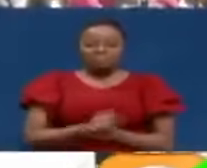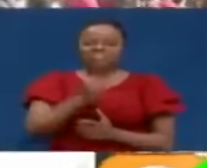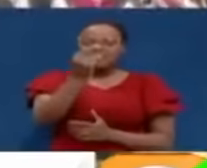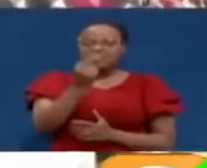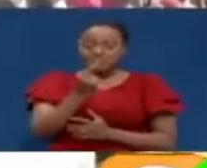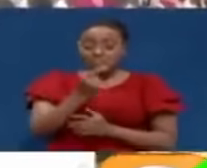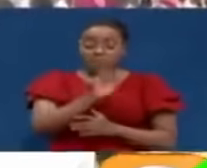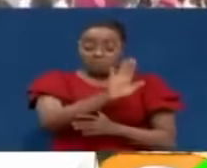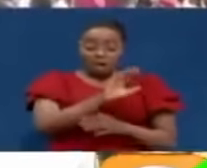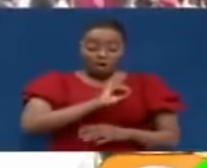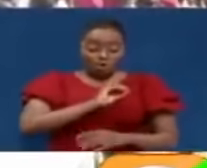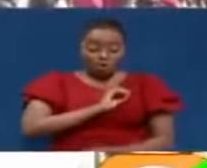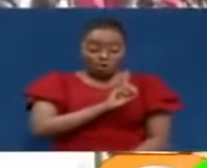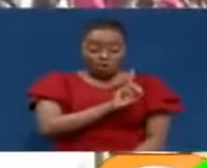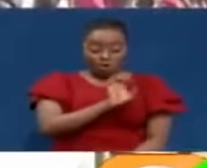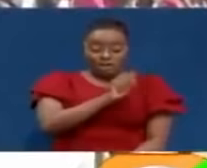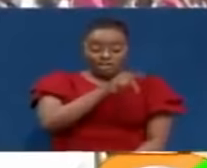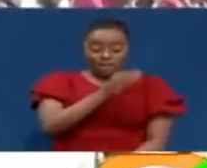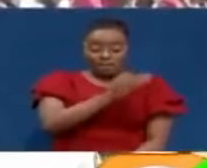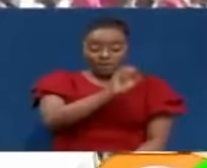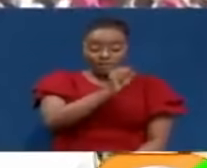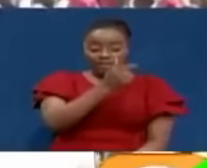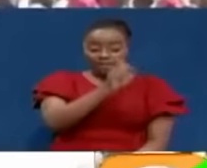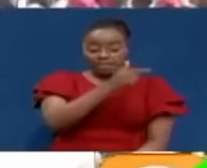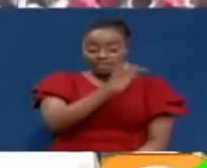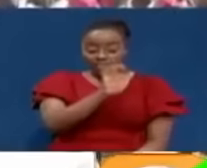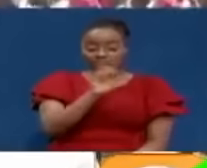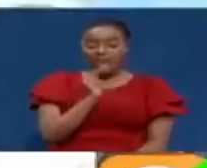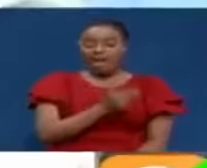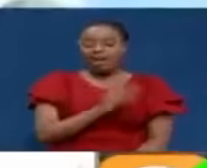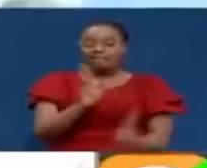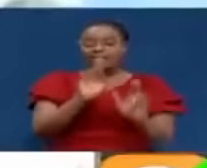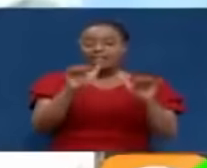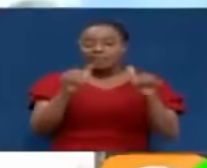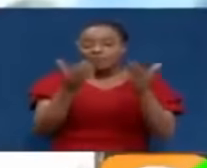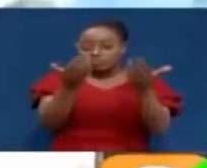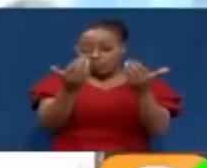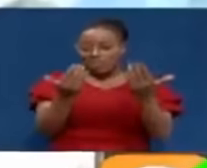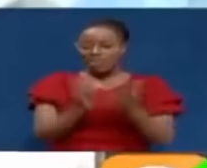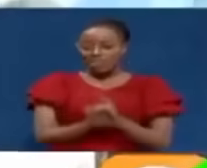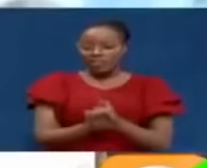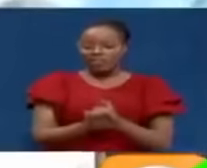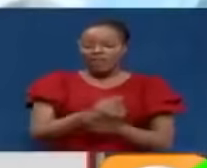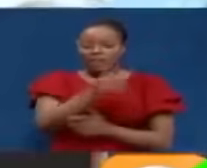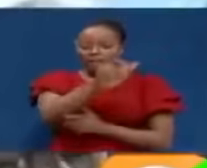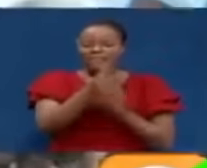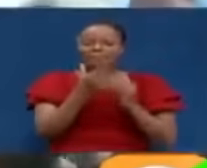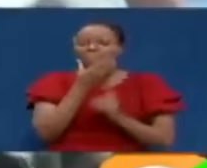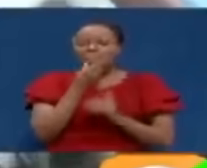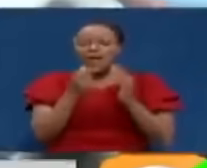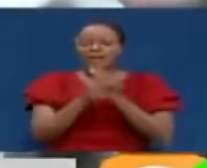Wakuja na deep state, sisi tuko tayari, tunawaongojea. Kuna mzee anaitwa